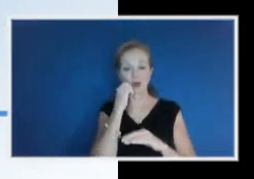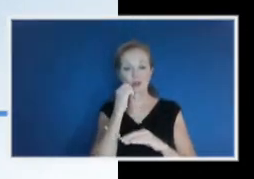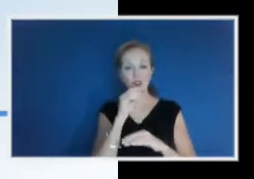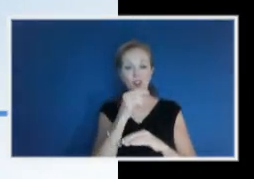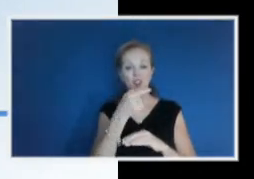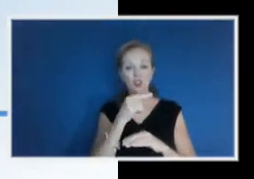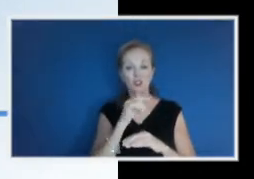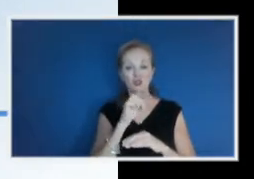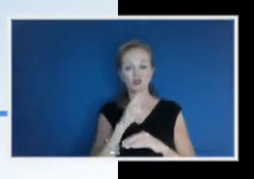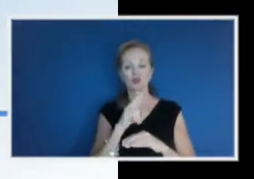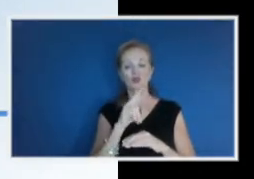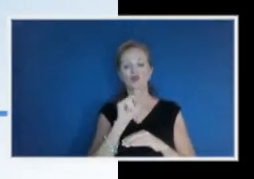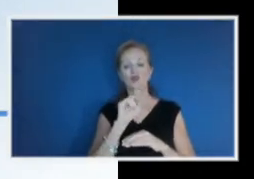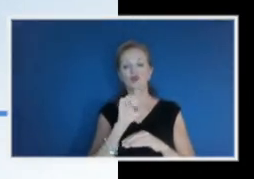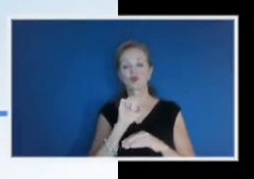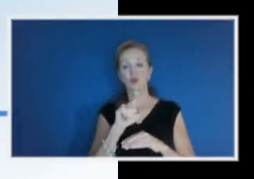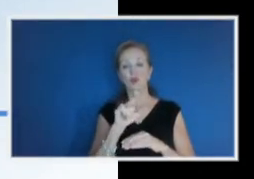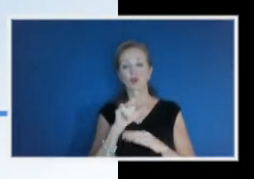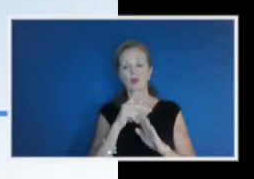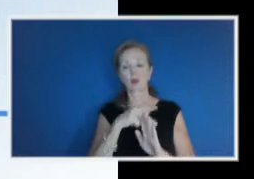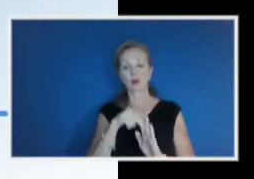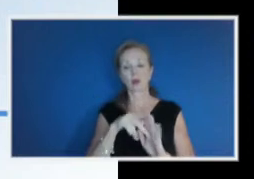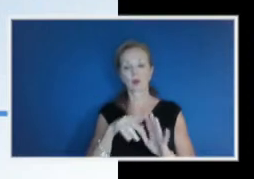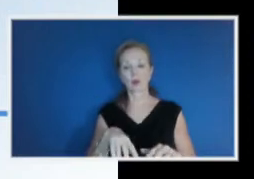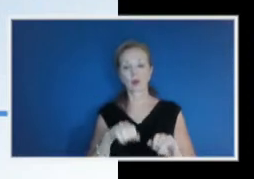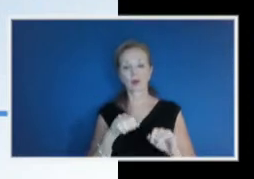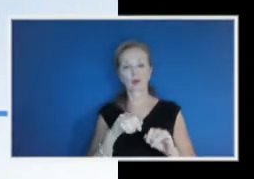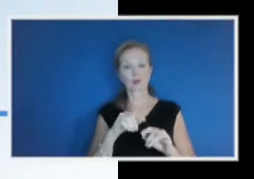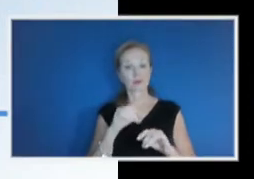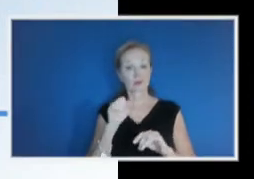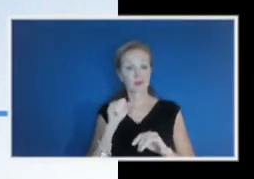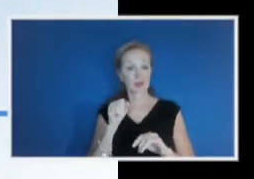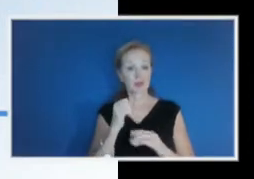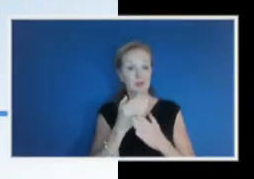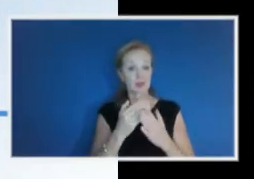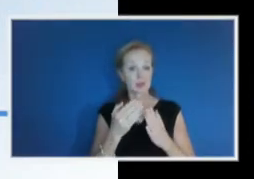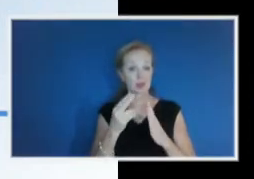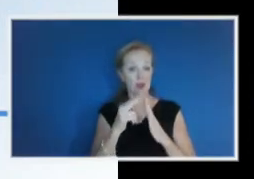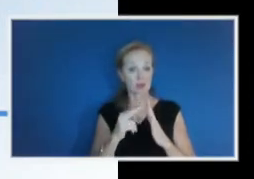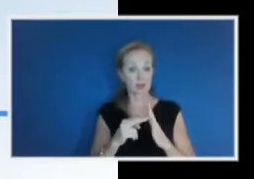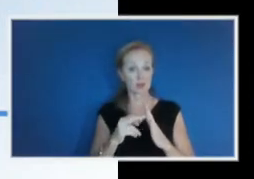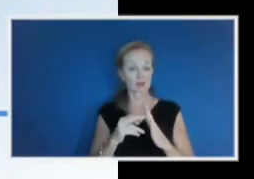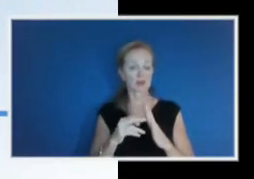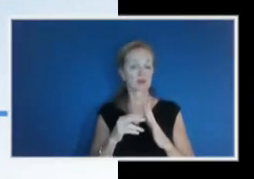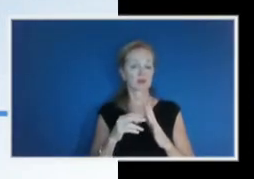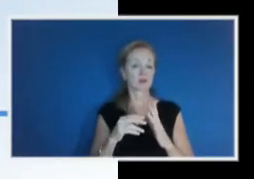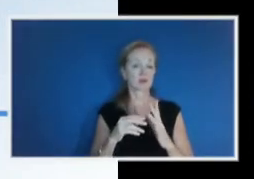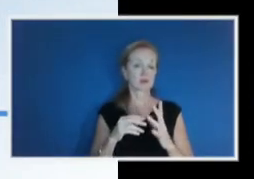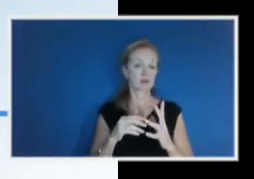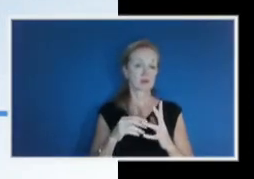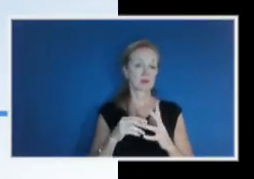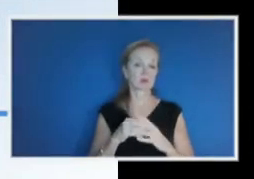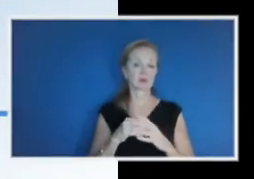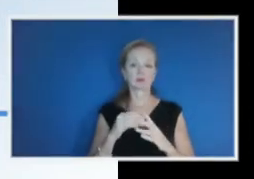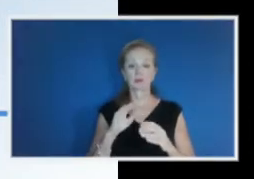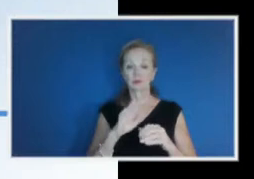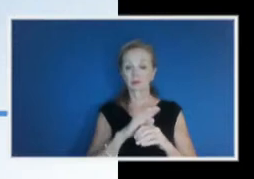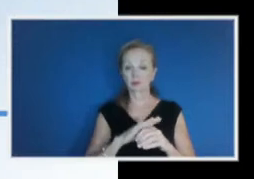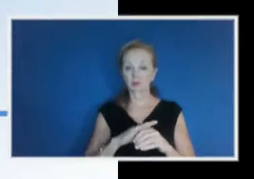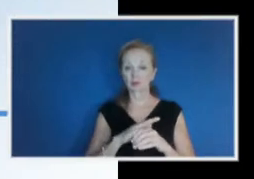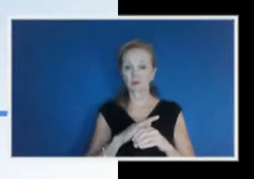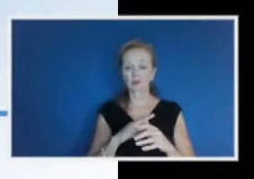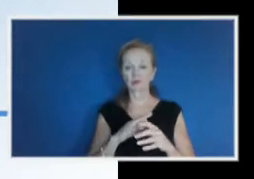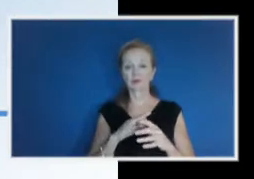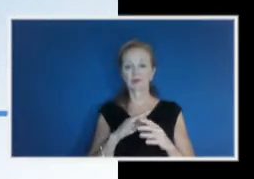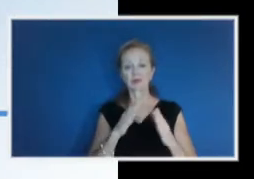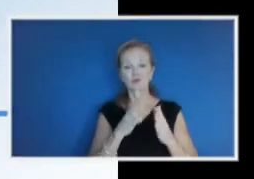program that you might adopt. Because although, yes, there is some contracting affirmative action in the area, as a